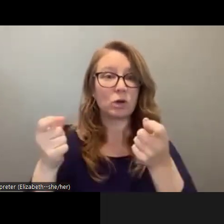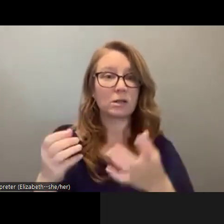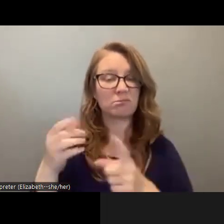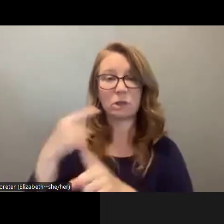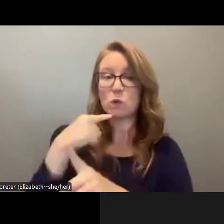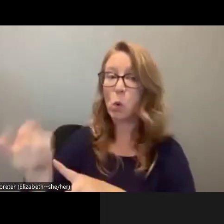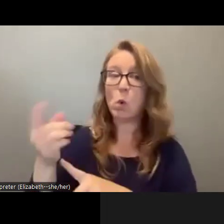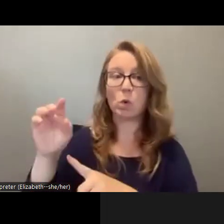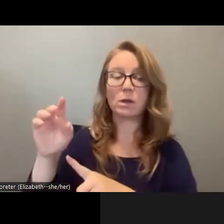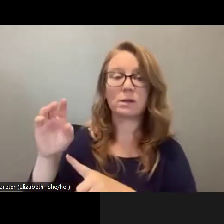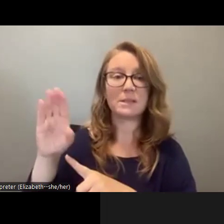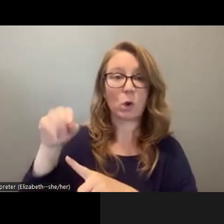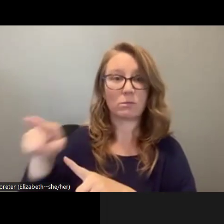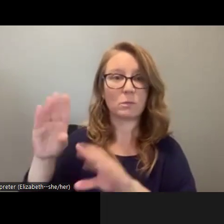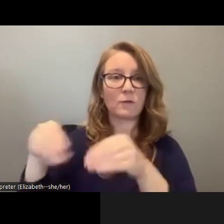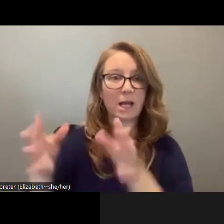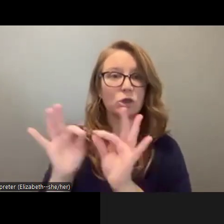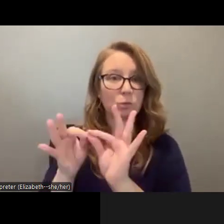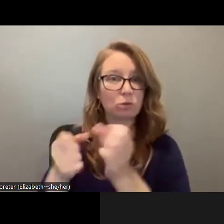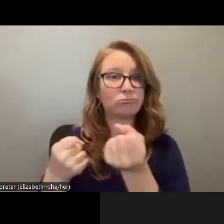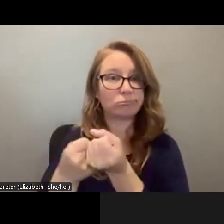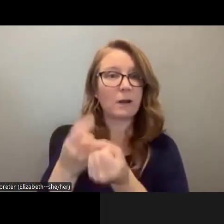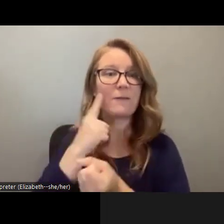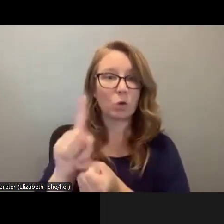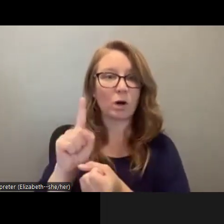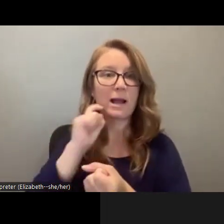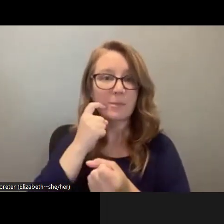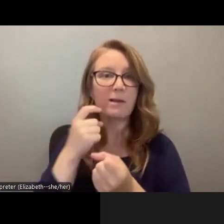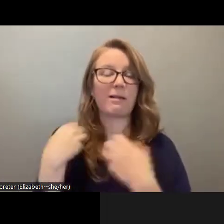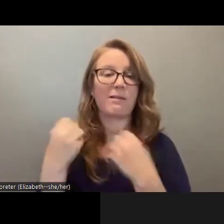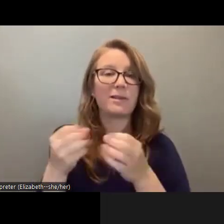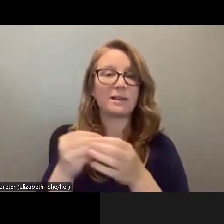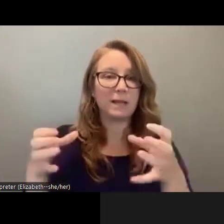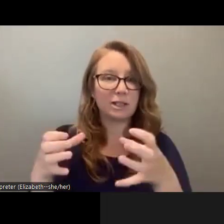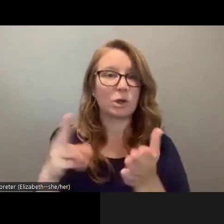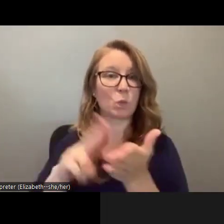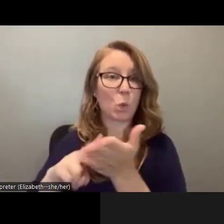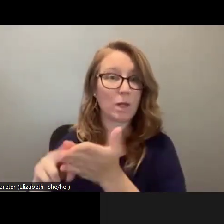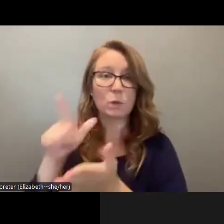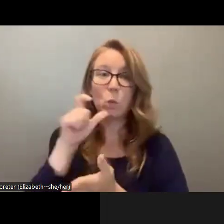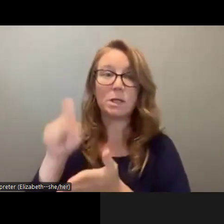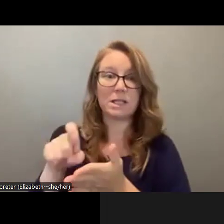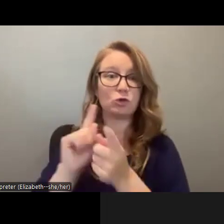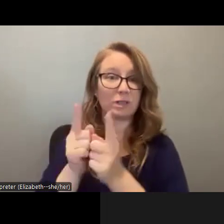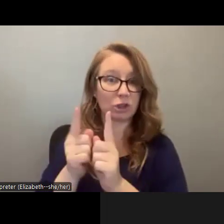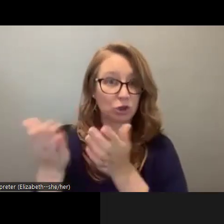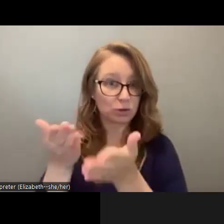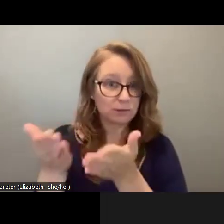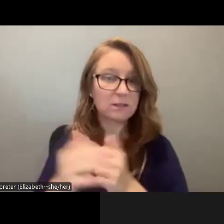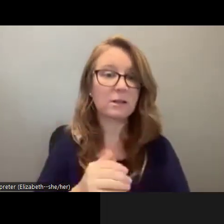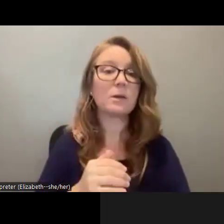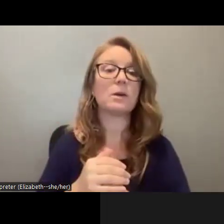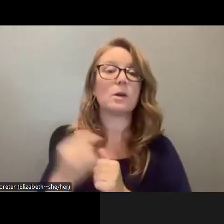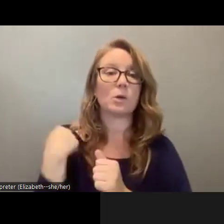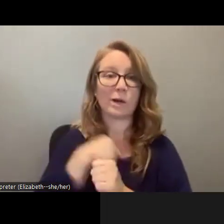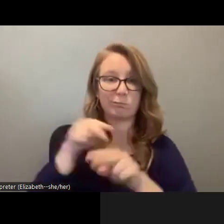interpreter services support to providers for Apple Health Expansion enrollees who need translation services. We are